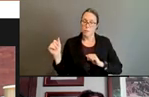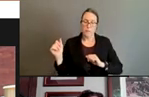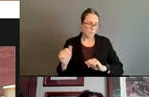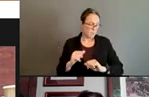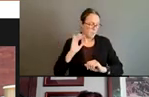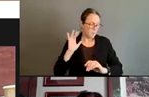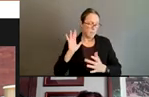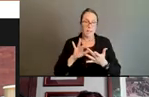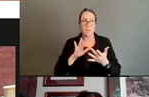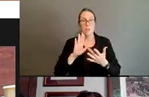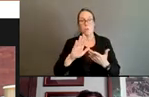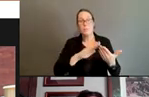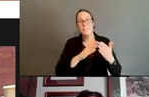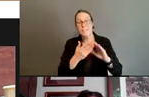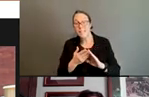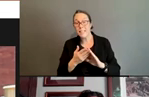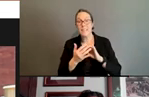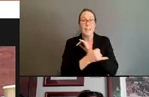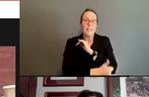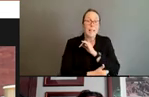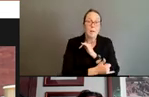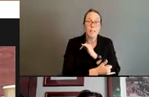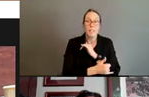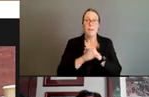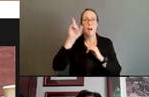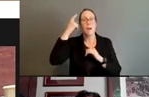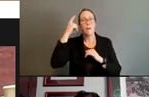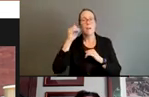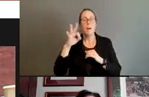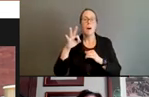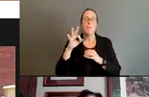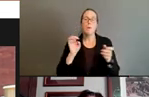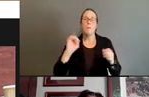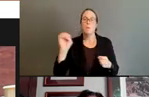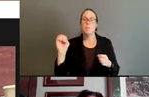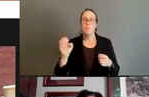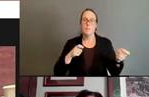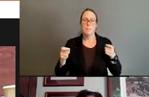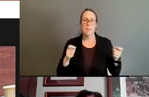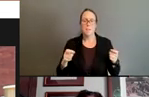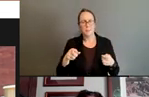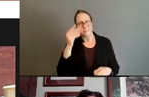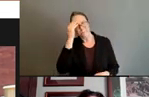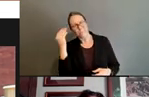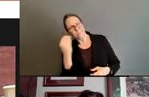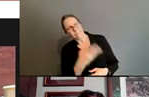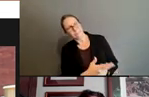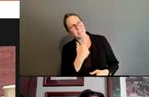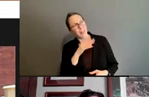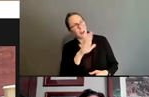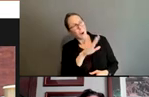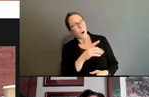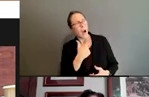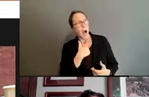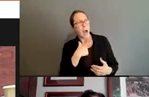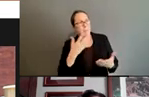your city and county government emergency management agencies or offices, let them know that you're in the community if you have a